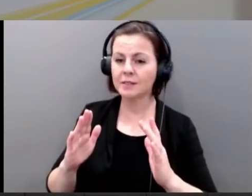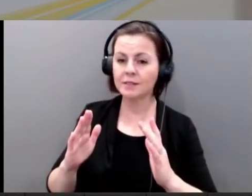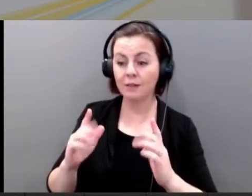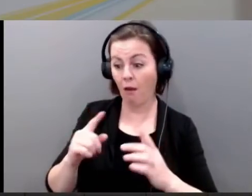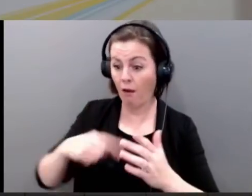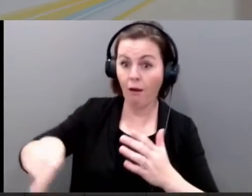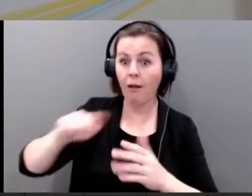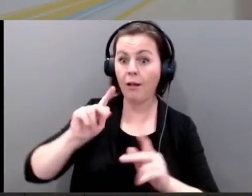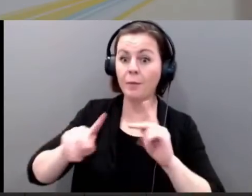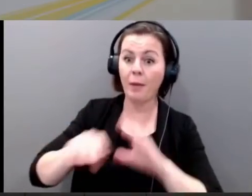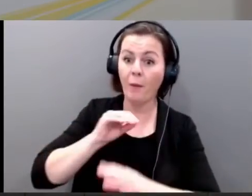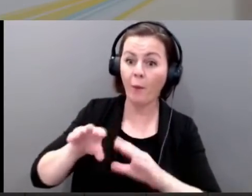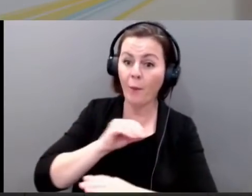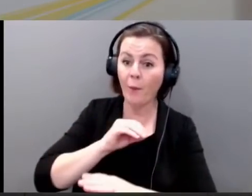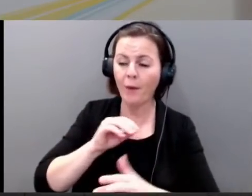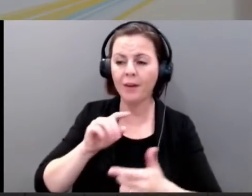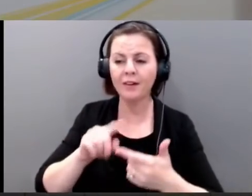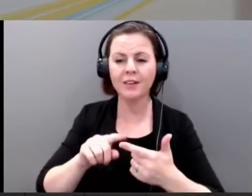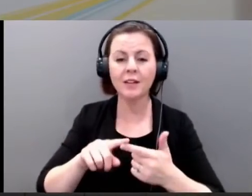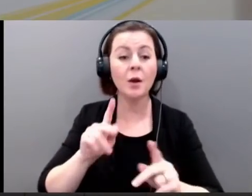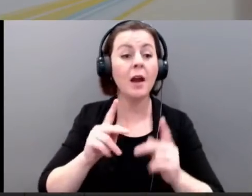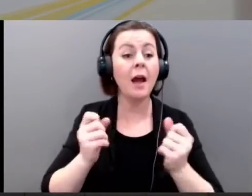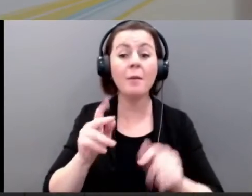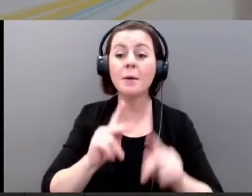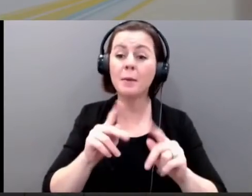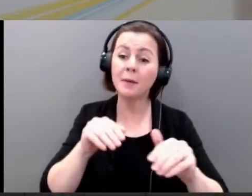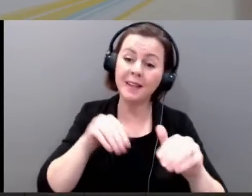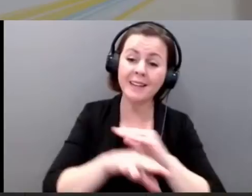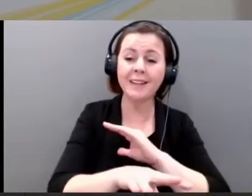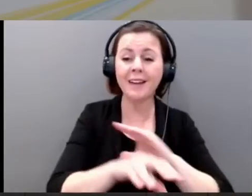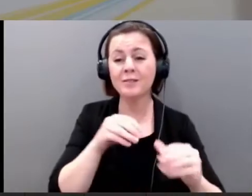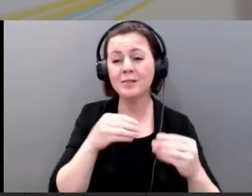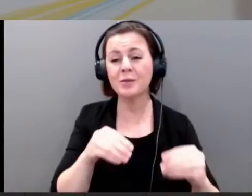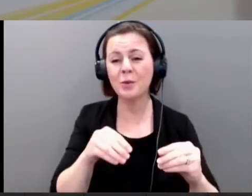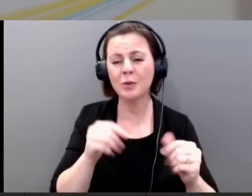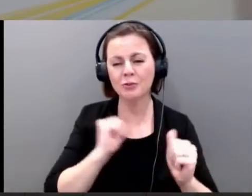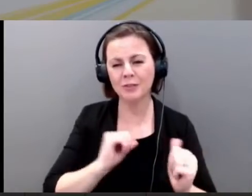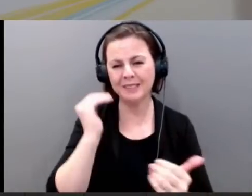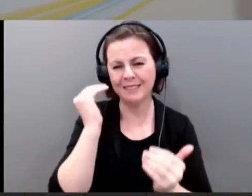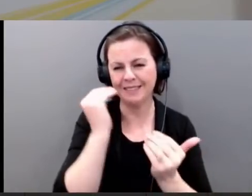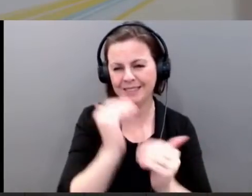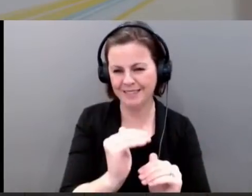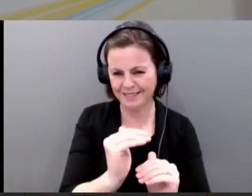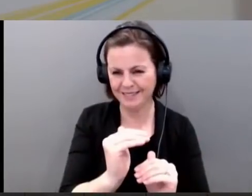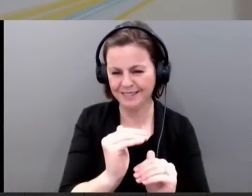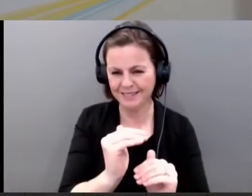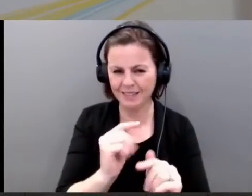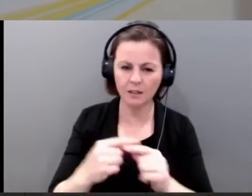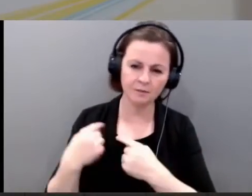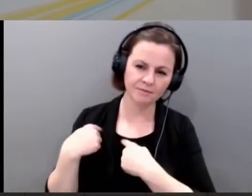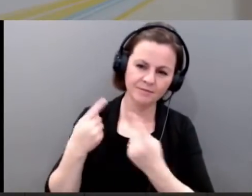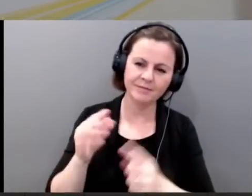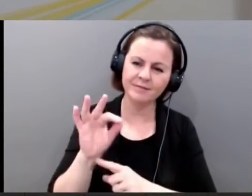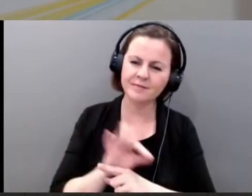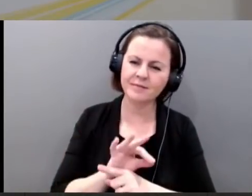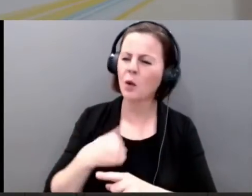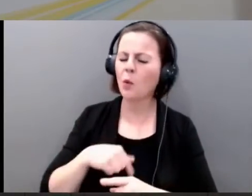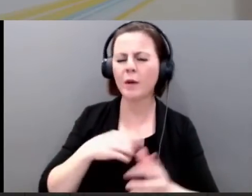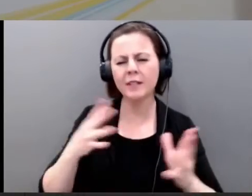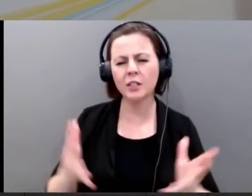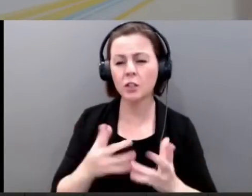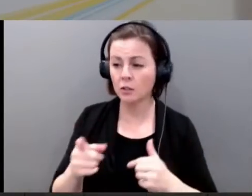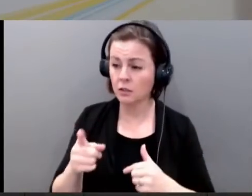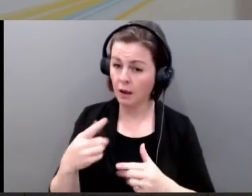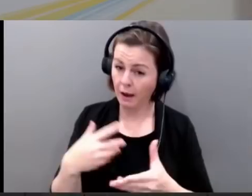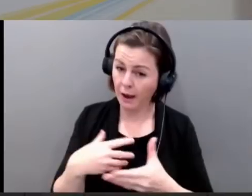and thinking. I think we said earlier, or at different times during the pandemic, make sure you really need to go, and people will need to